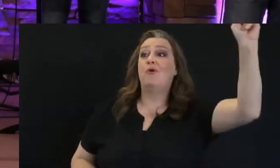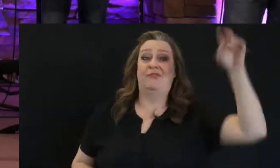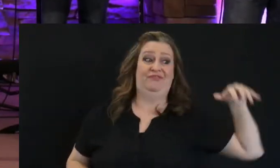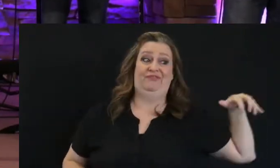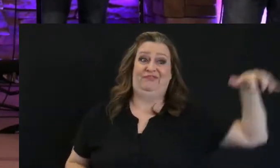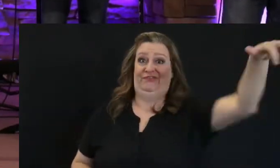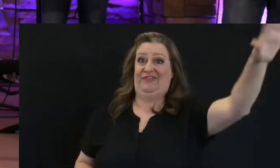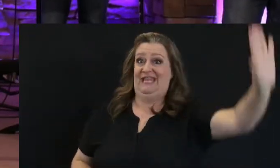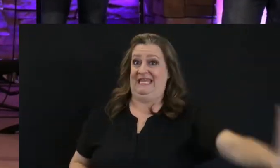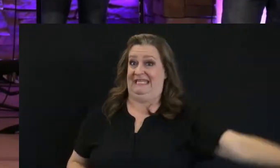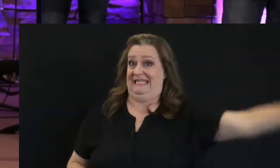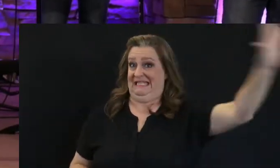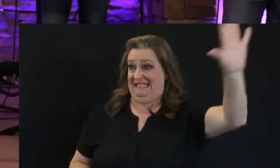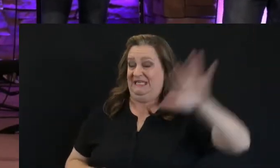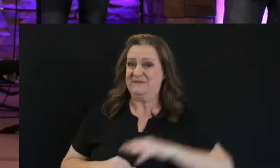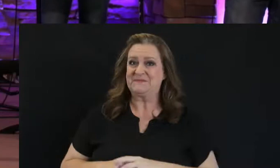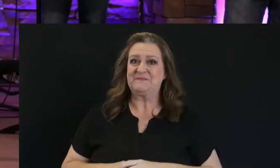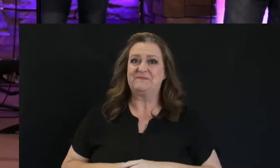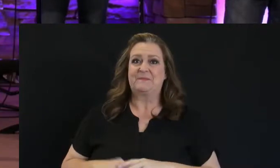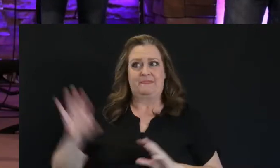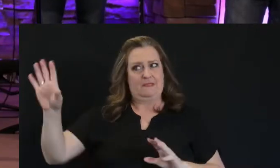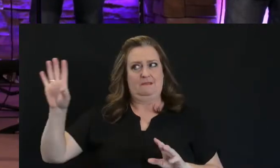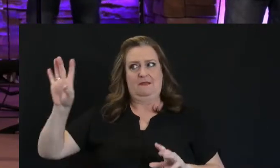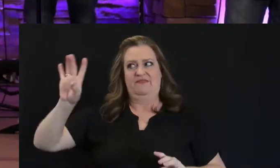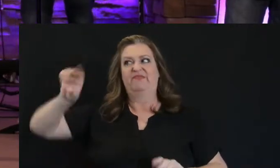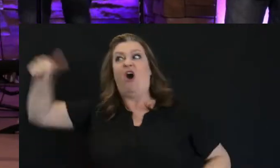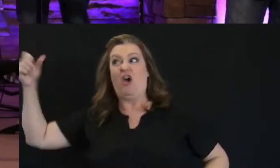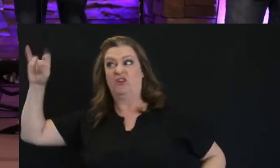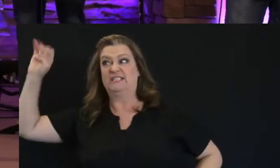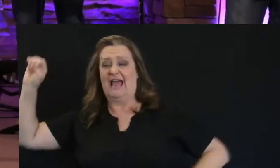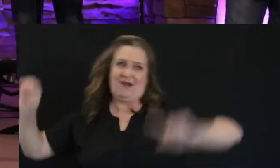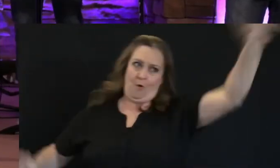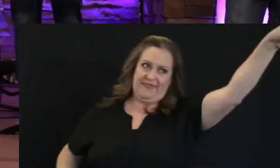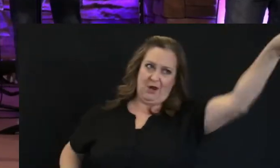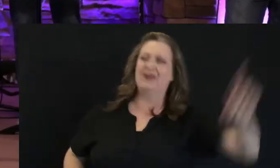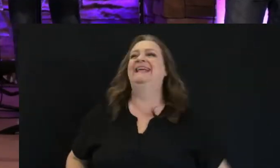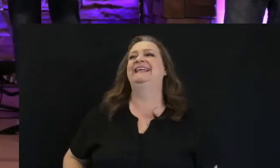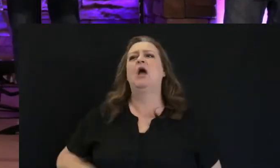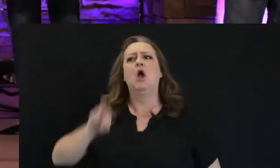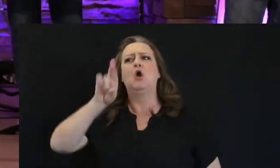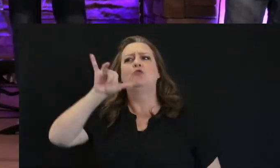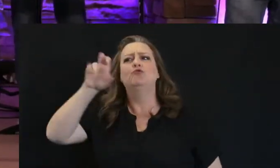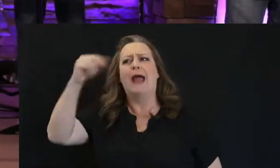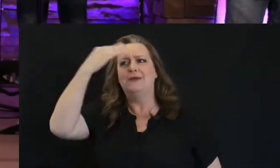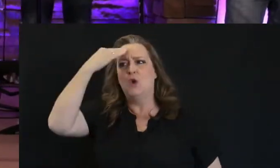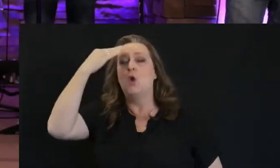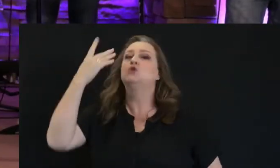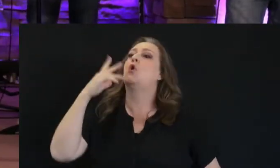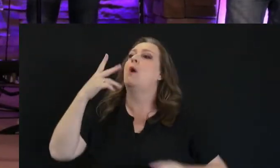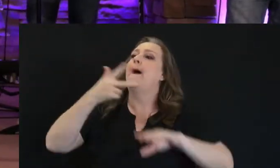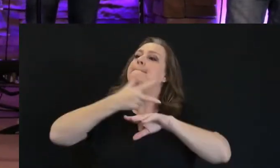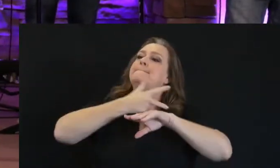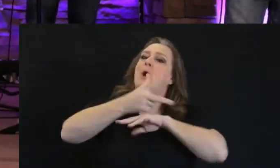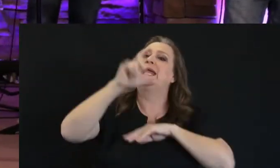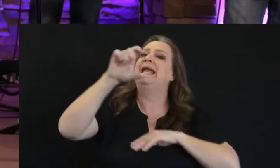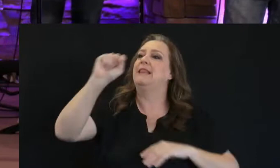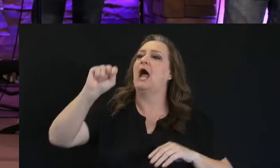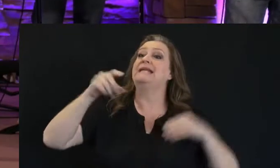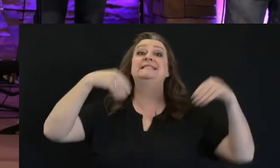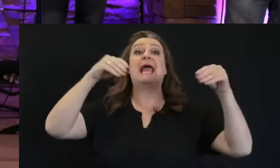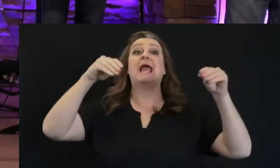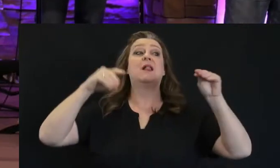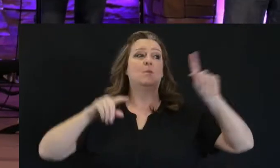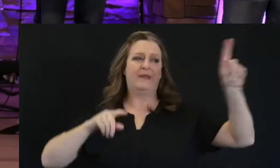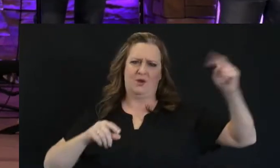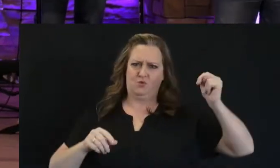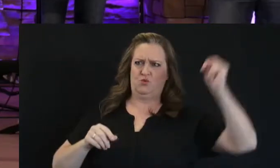The other south side. Yeah, that side. Okay. See Ryan. He knows what's up. So he'll take care of it. But the high school ministry is putting